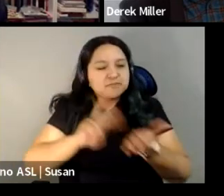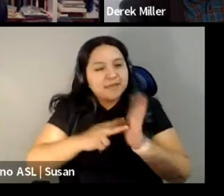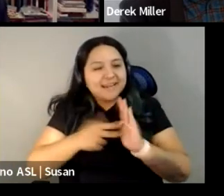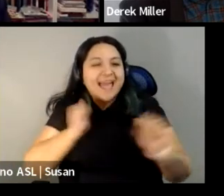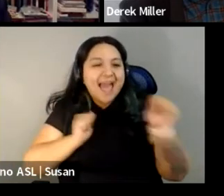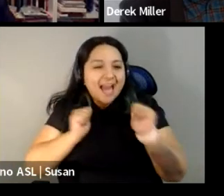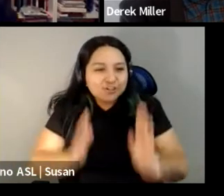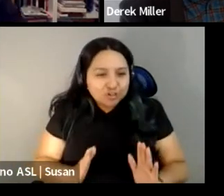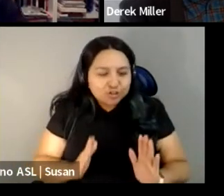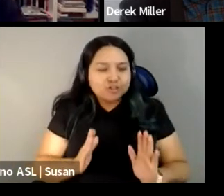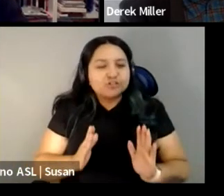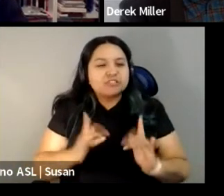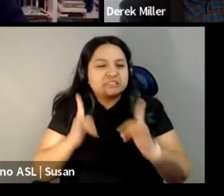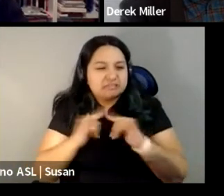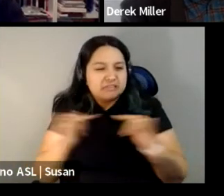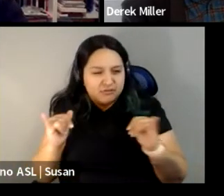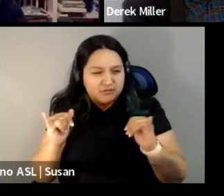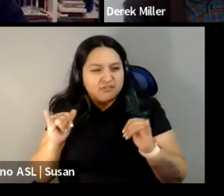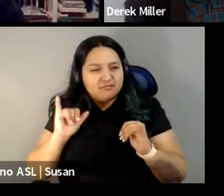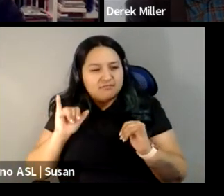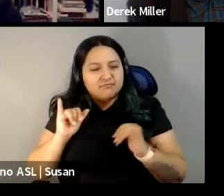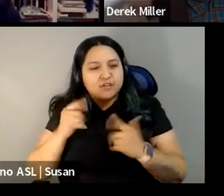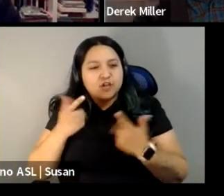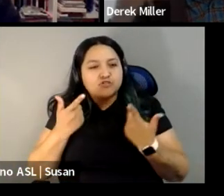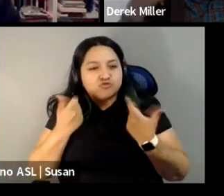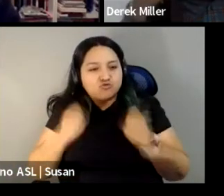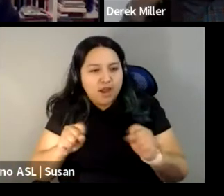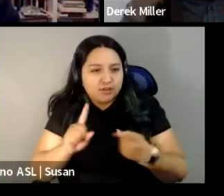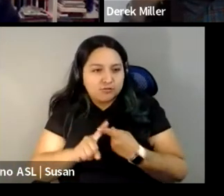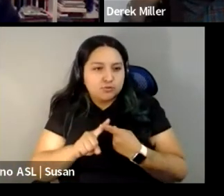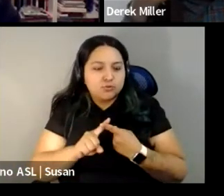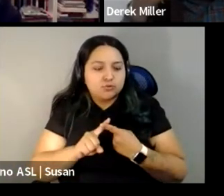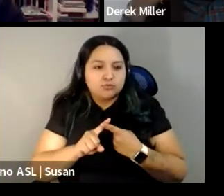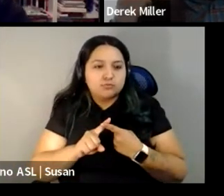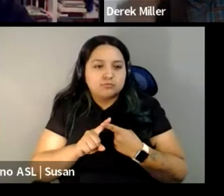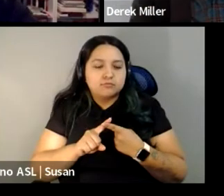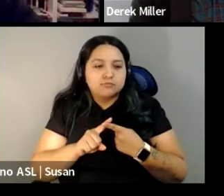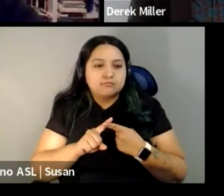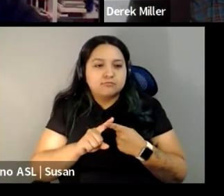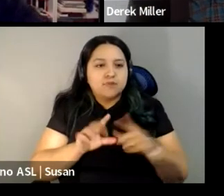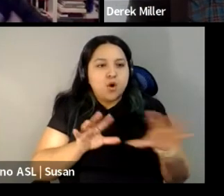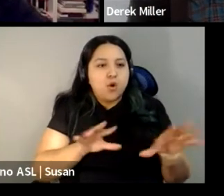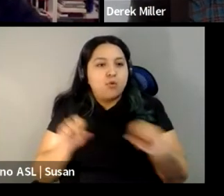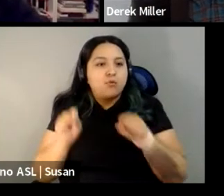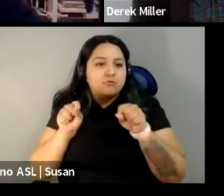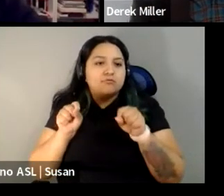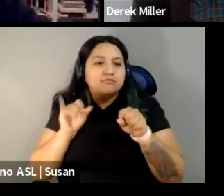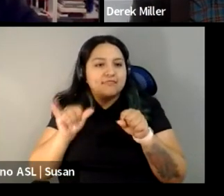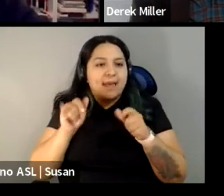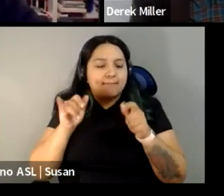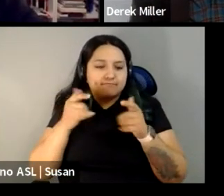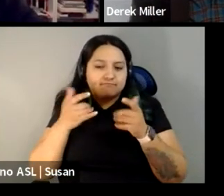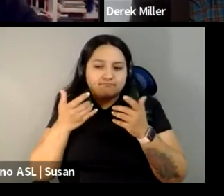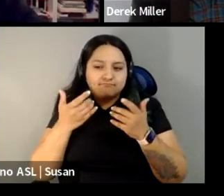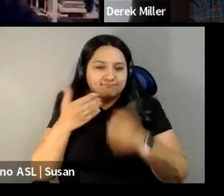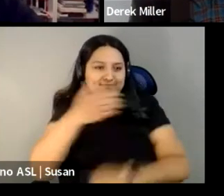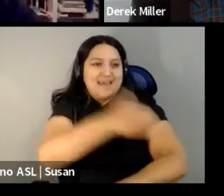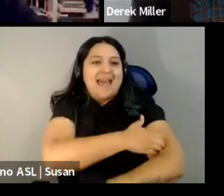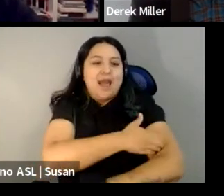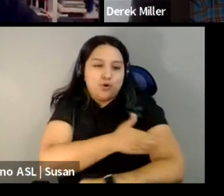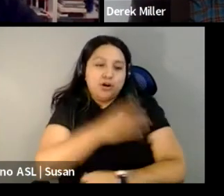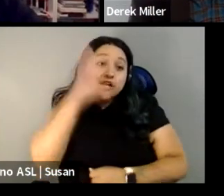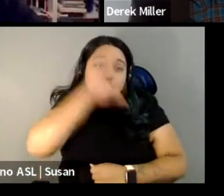right, are trying to grab on to what they assume is the power that's available to them through copyright.